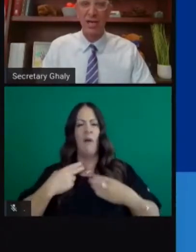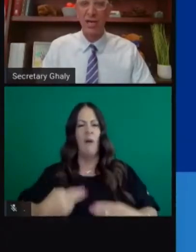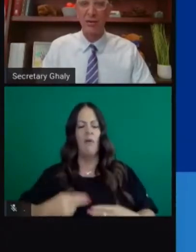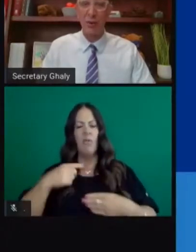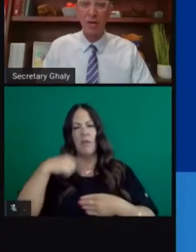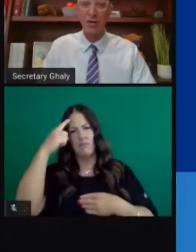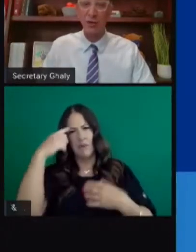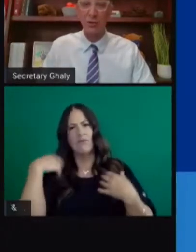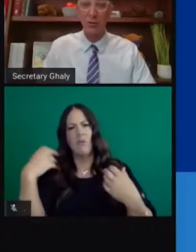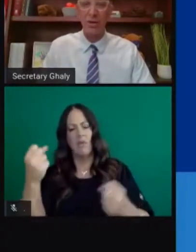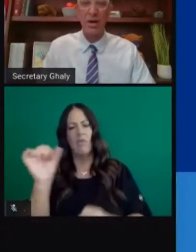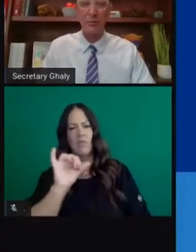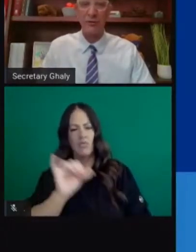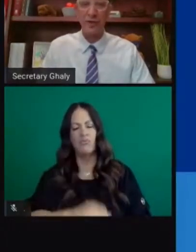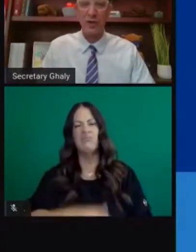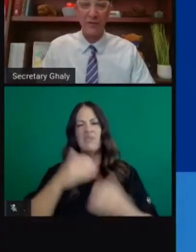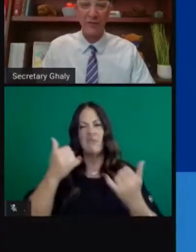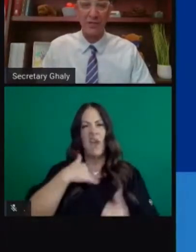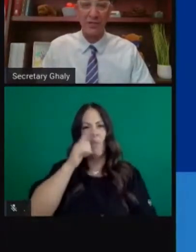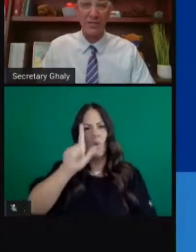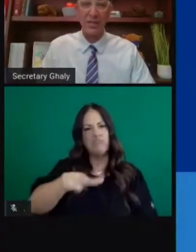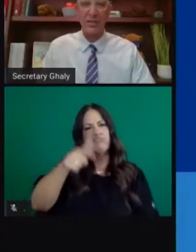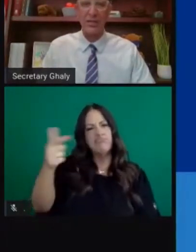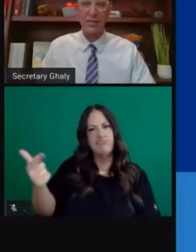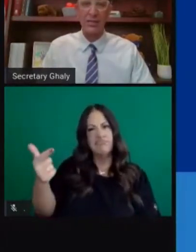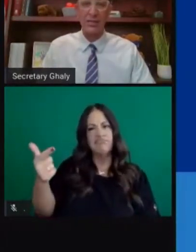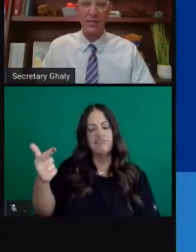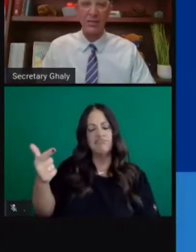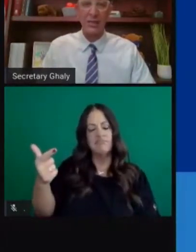General to walk you through a number of those efforts.